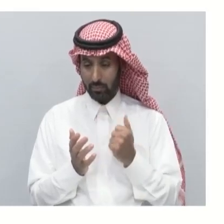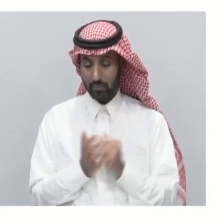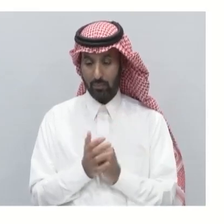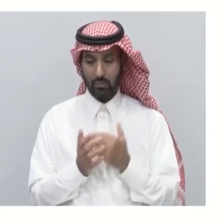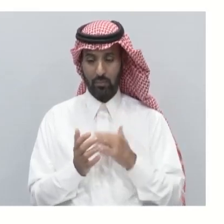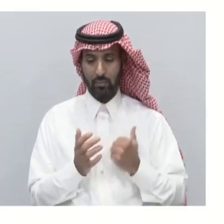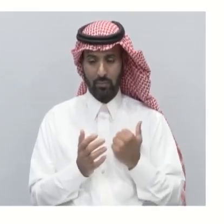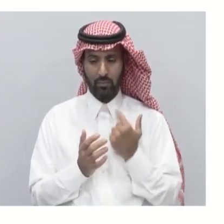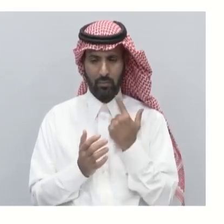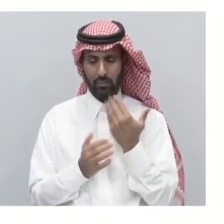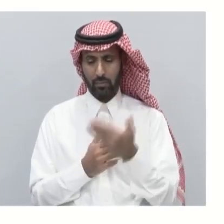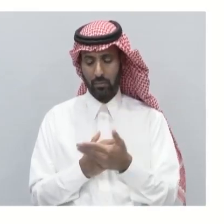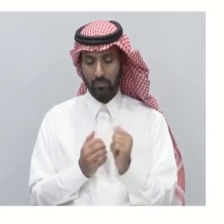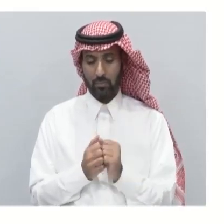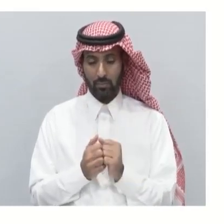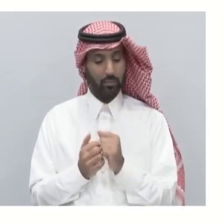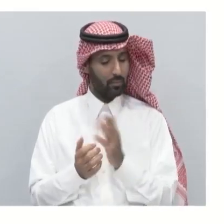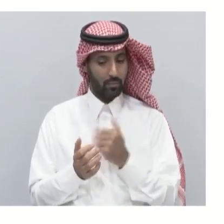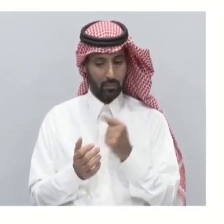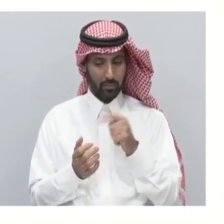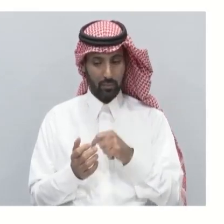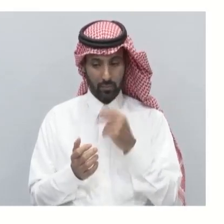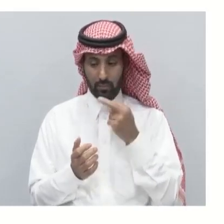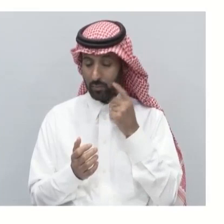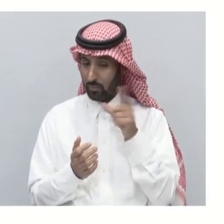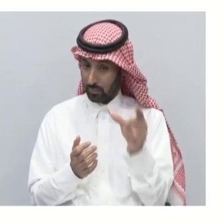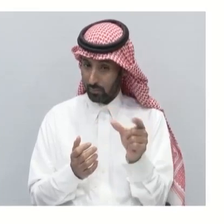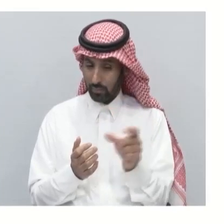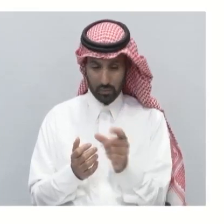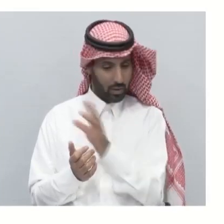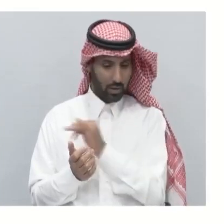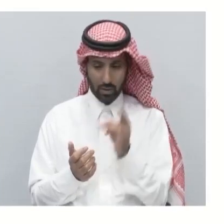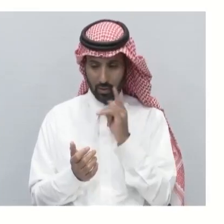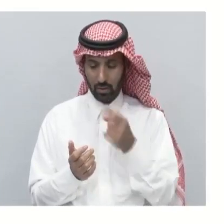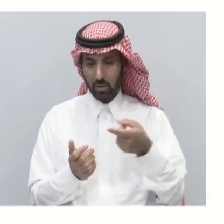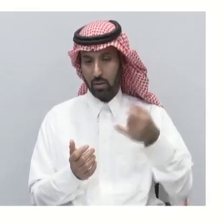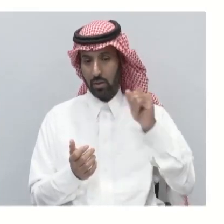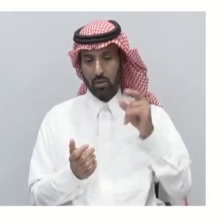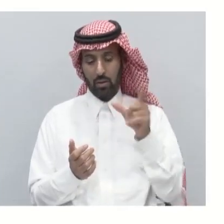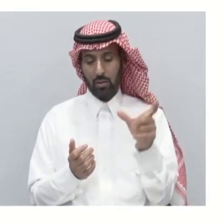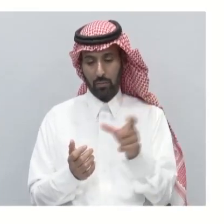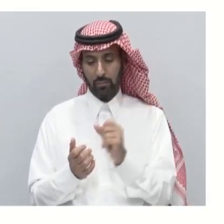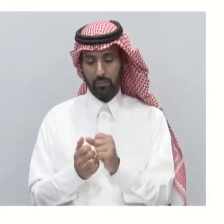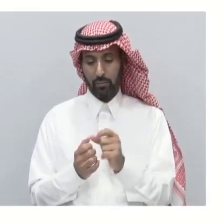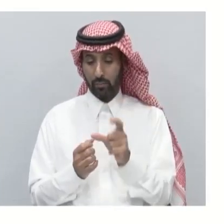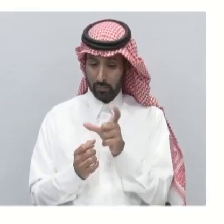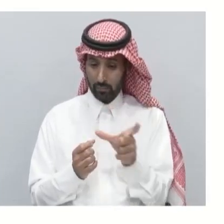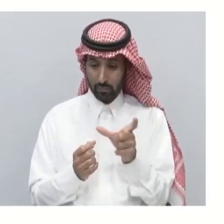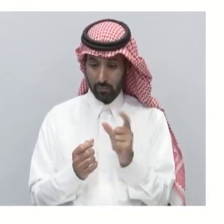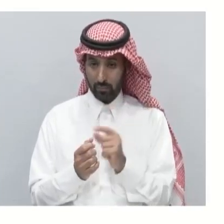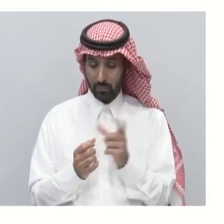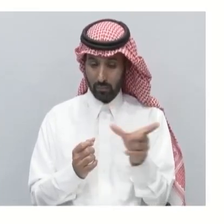their last name. Also, never use short forms like I'd rather, I would rather.